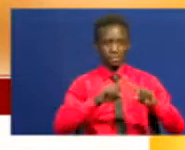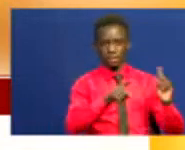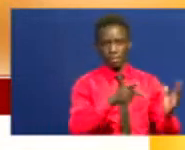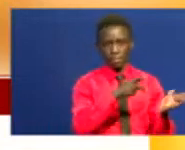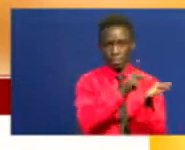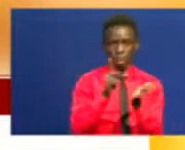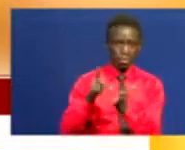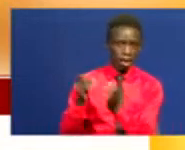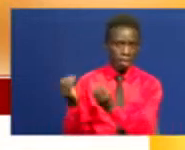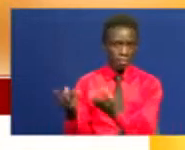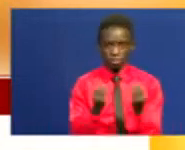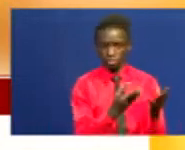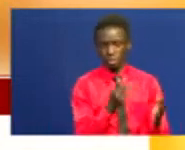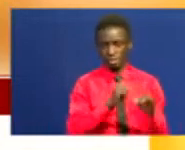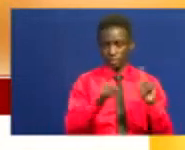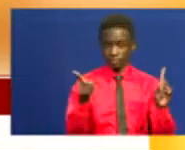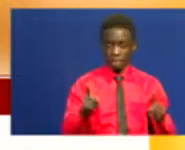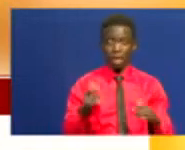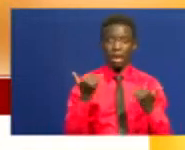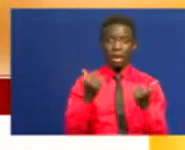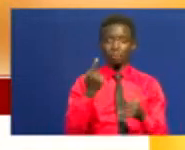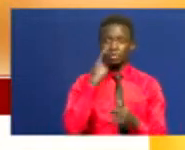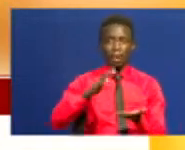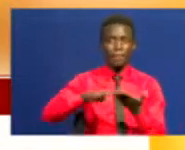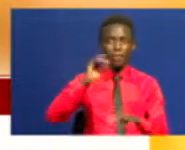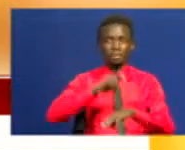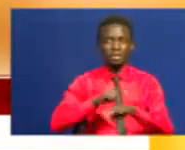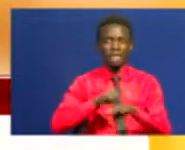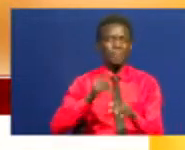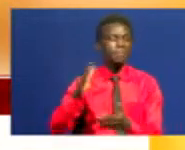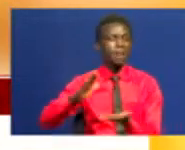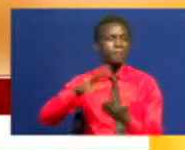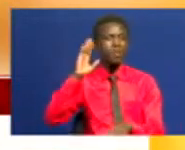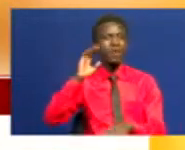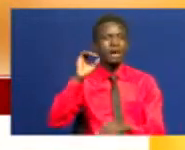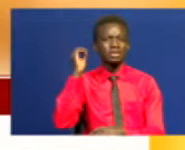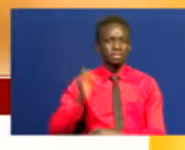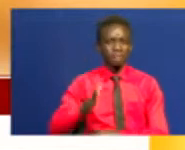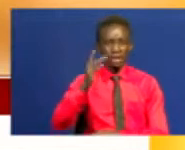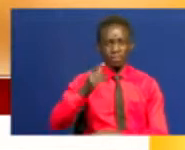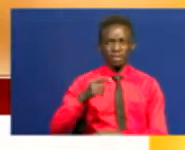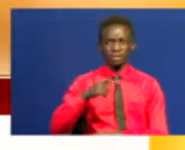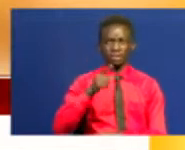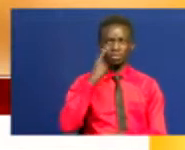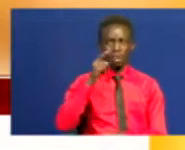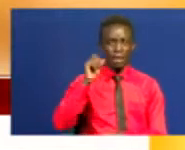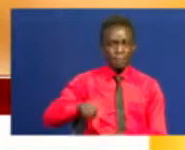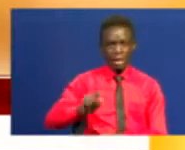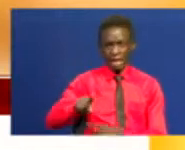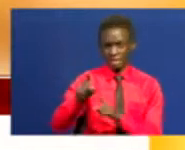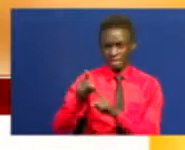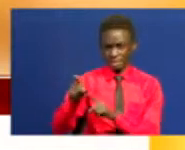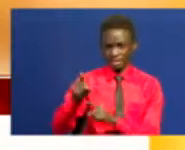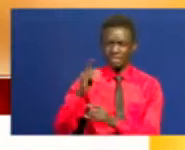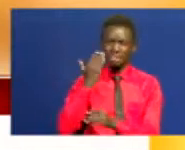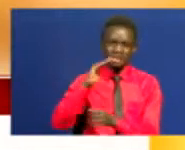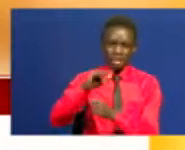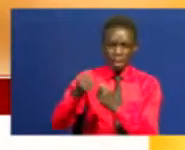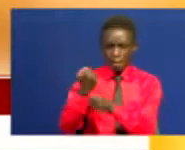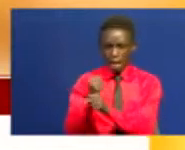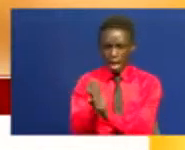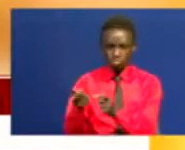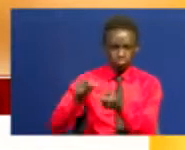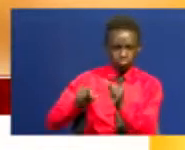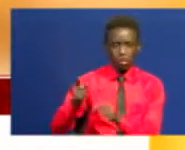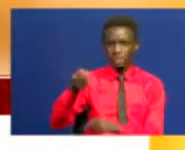we have in our minds most of the time that it's much more expensive to have plant-based food, and it can be more expensive, but it's definitely not always